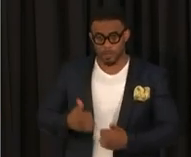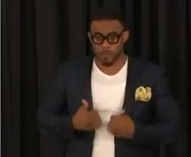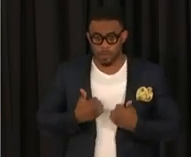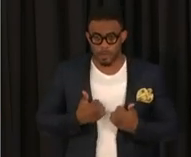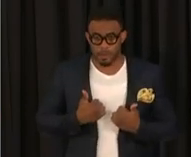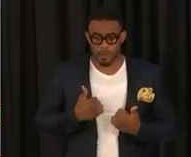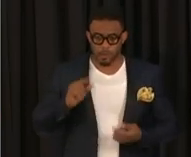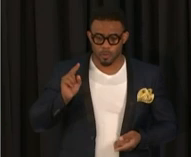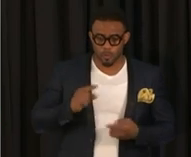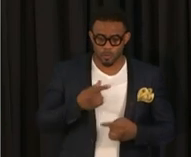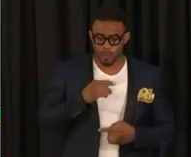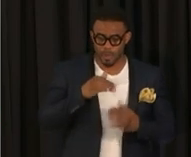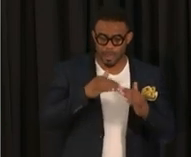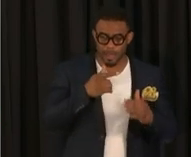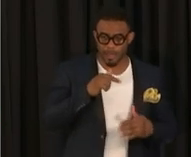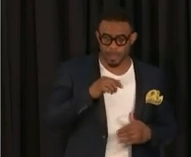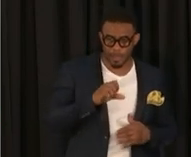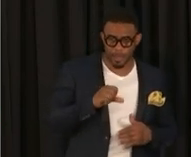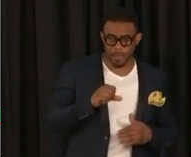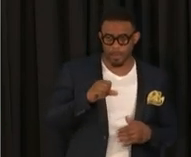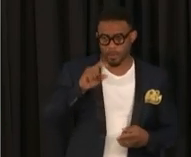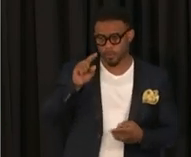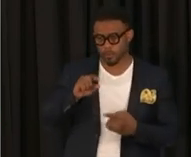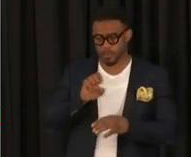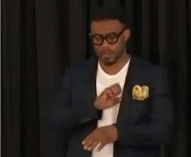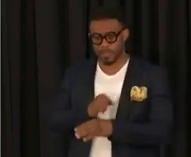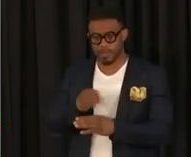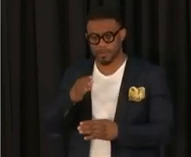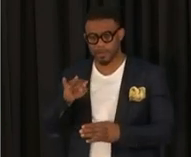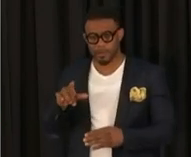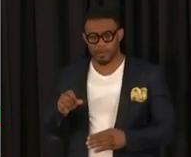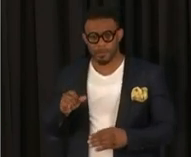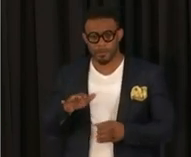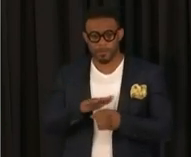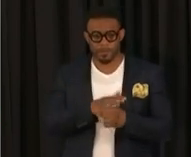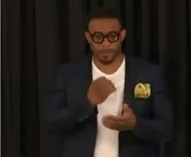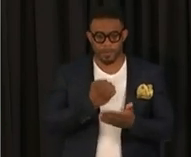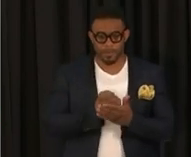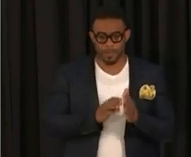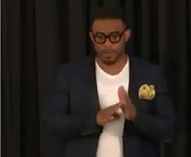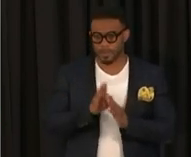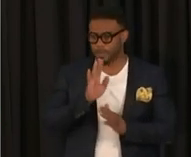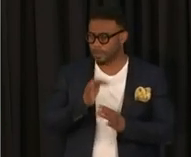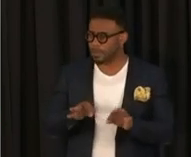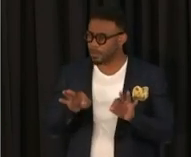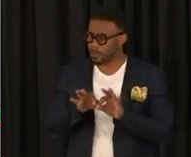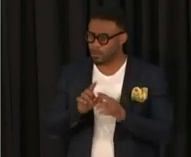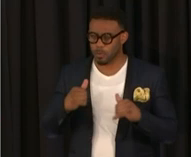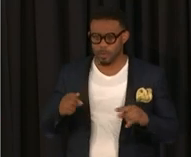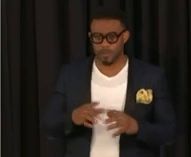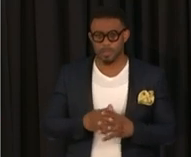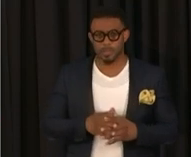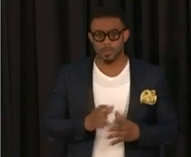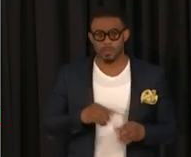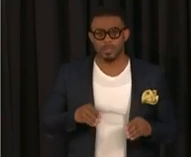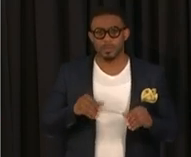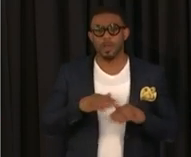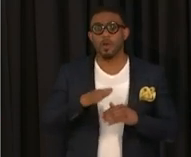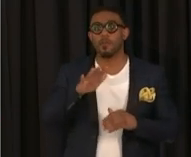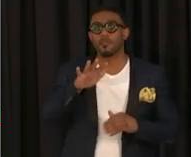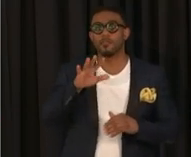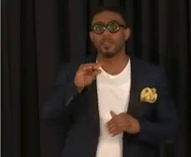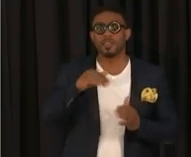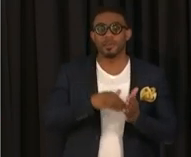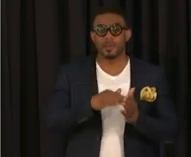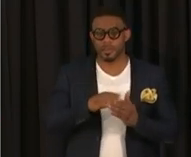district residents reduce greenhouse gases and reduce their energy bills. Local economic development is extremely important to us. We've spent